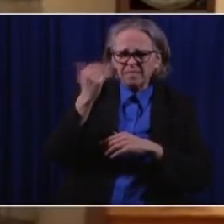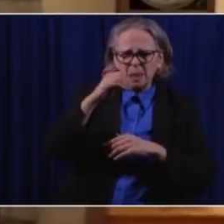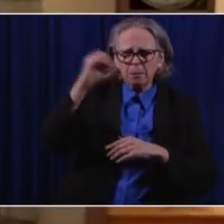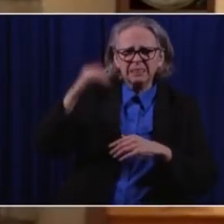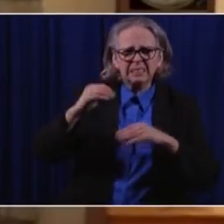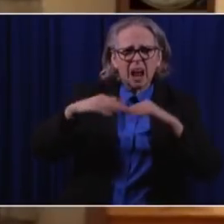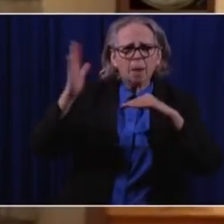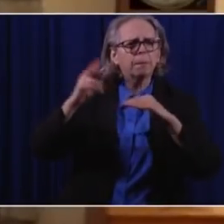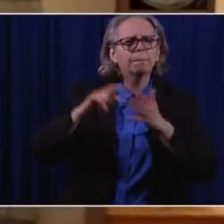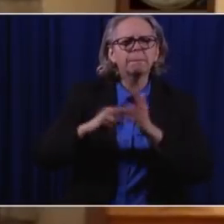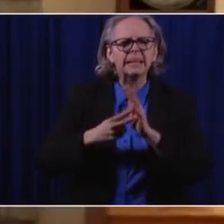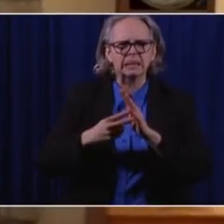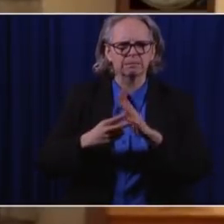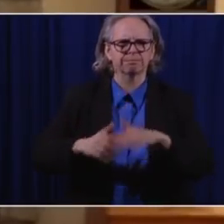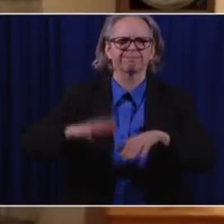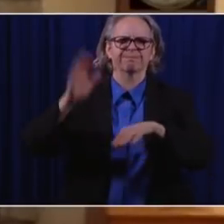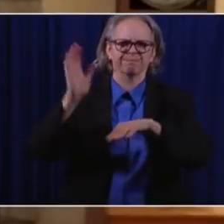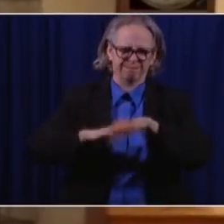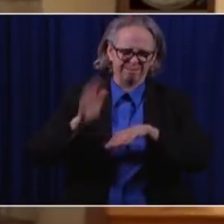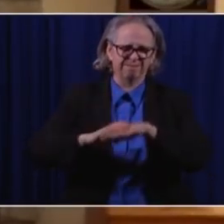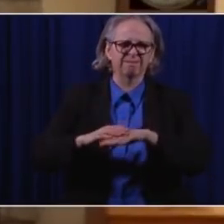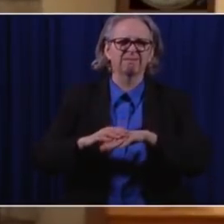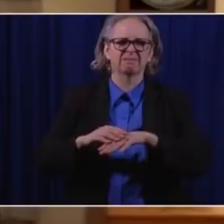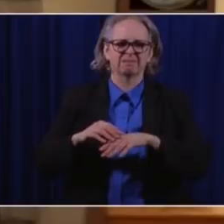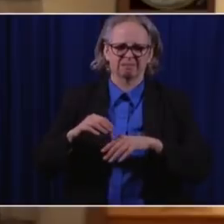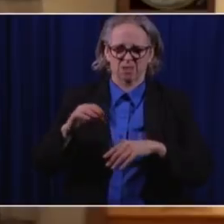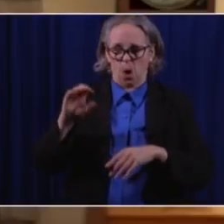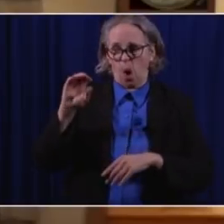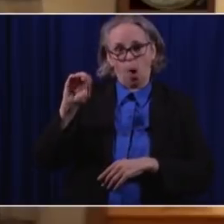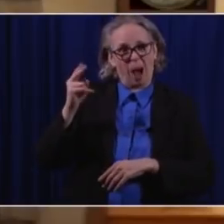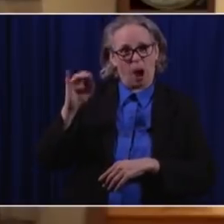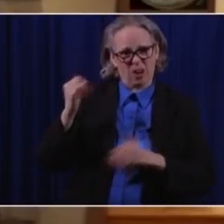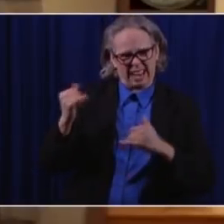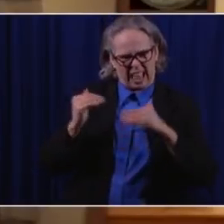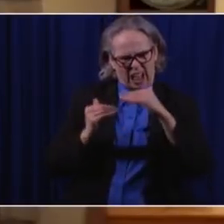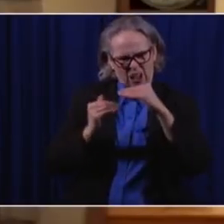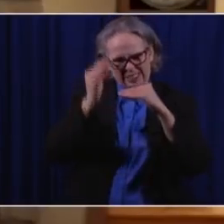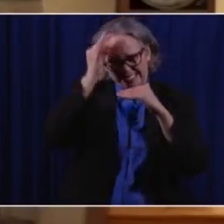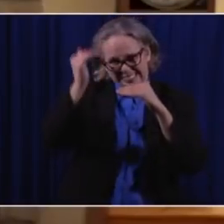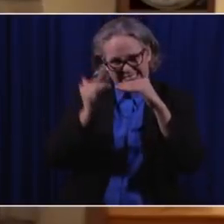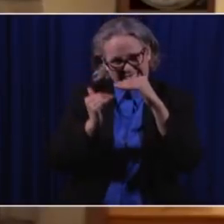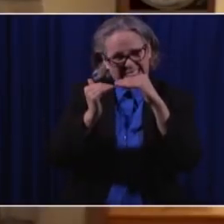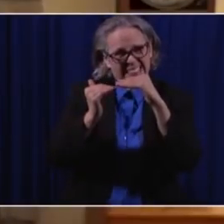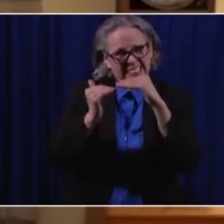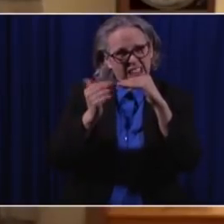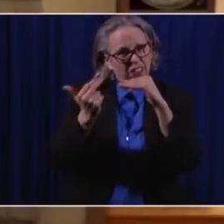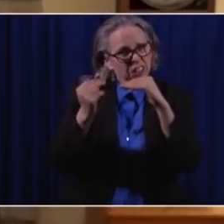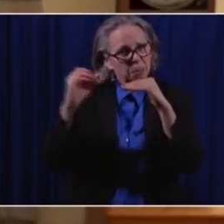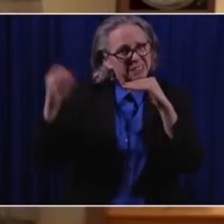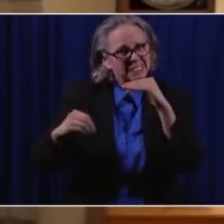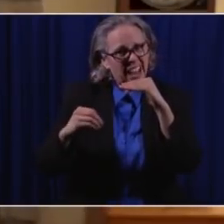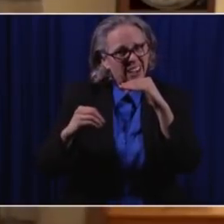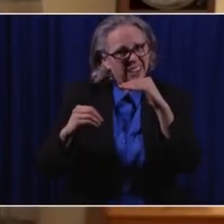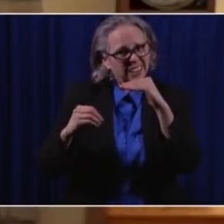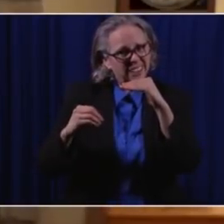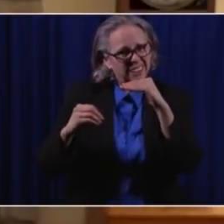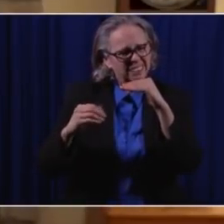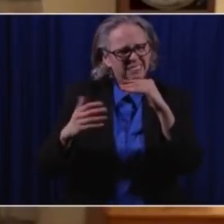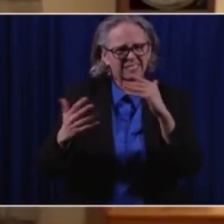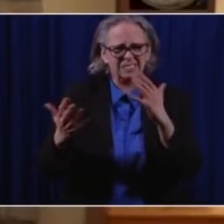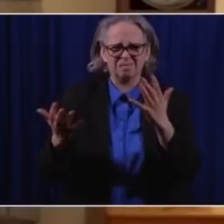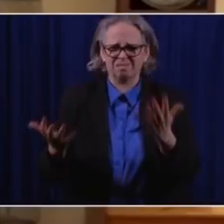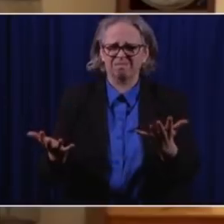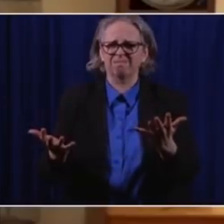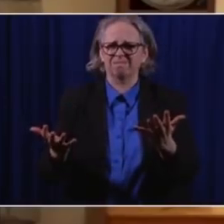quickly headed to that number. So we are almost where we have been,